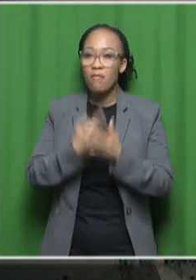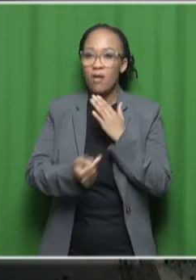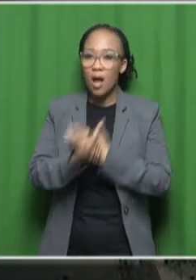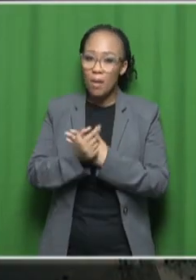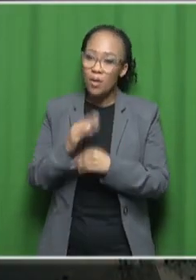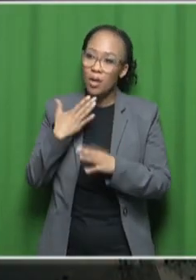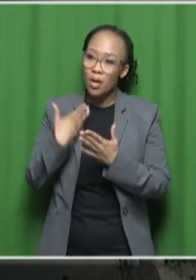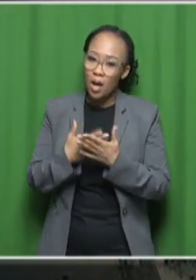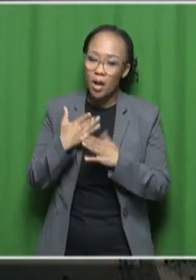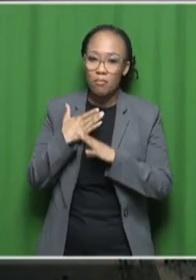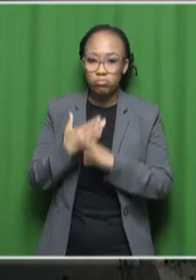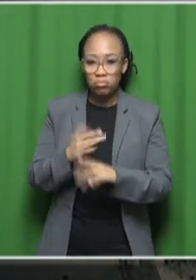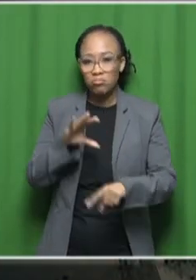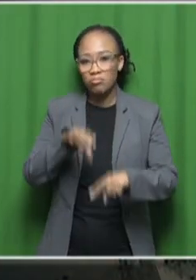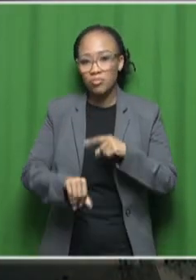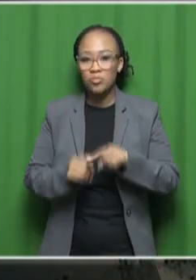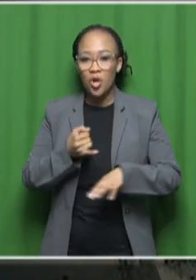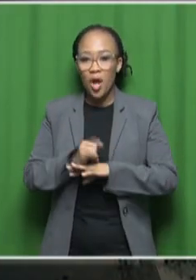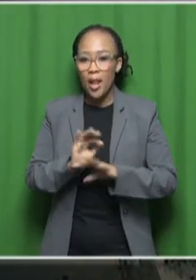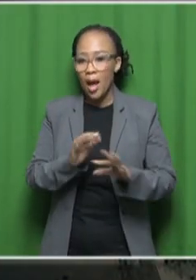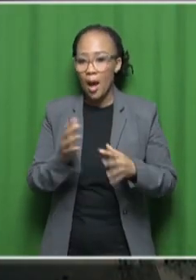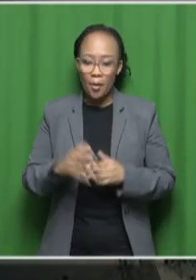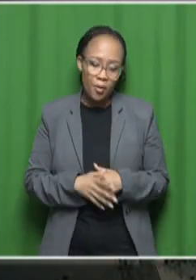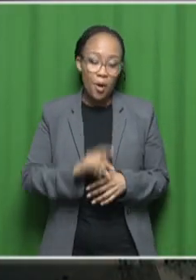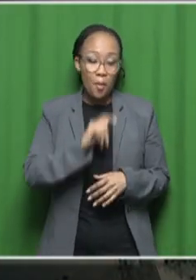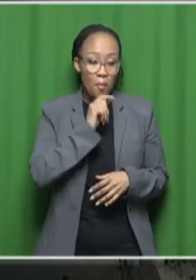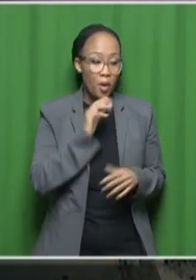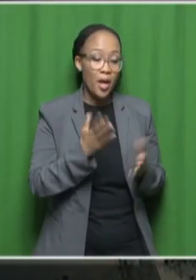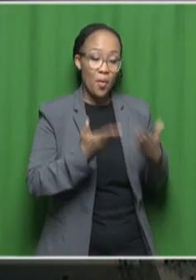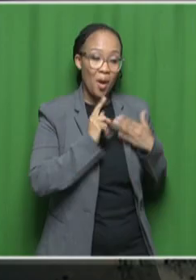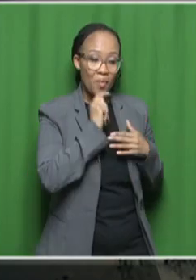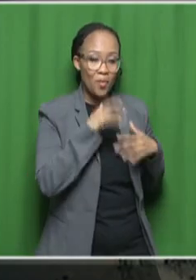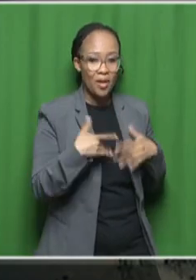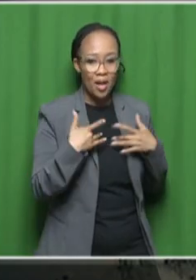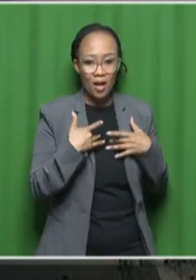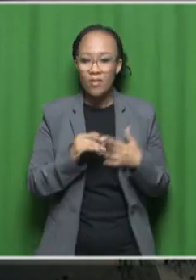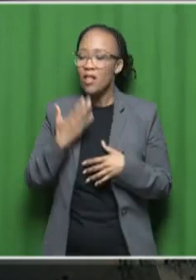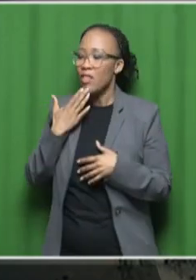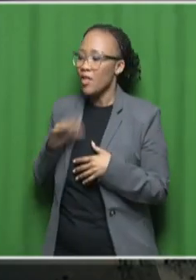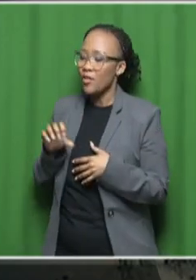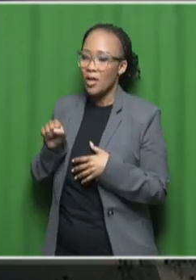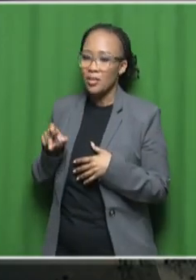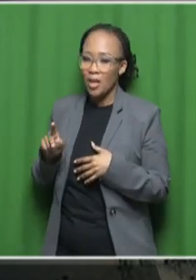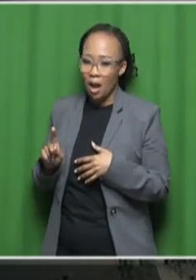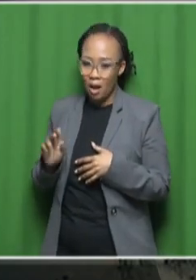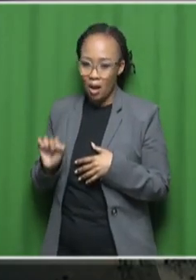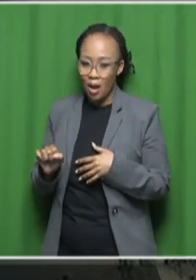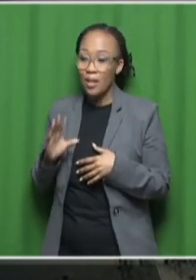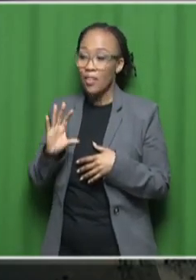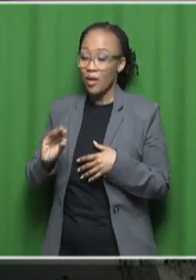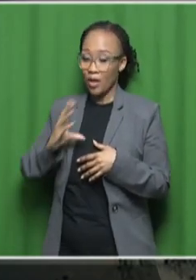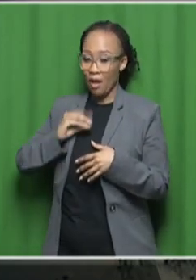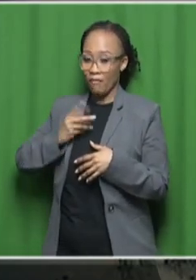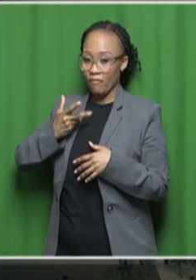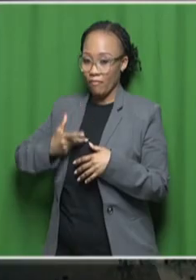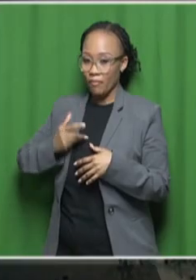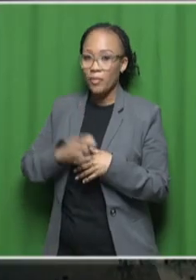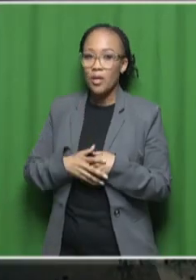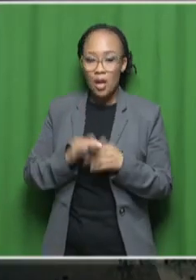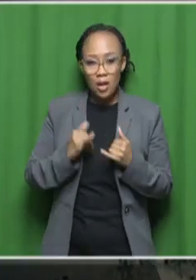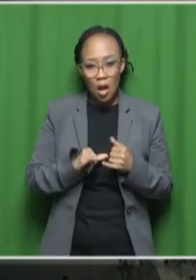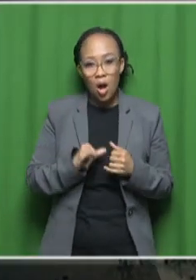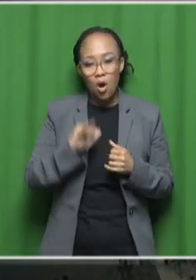Live. Good morning, Sakina. Thank you for having me. Let's start by perhaps just delving into exactly what rheumatic